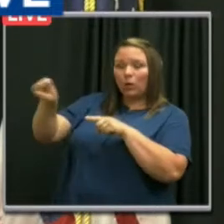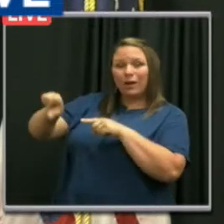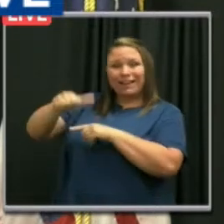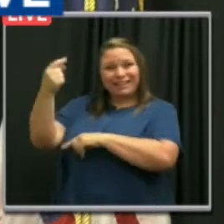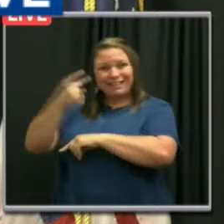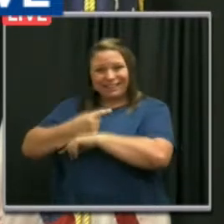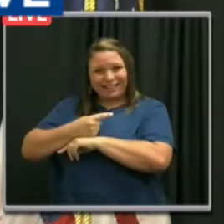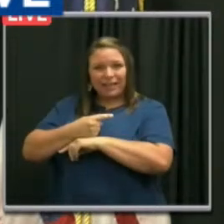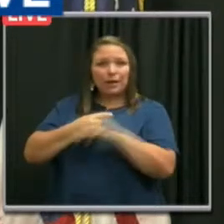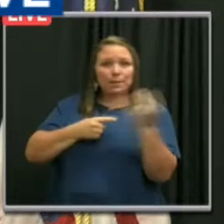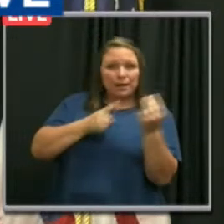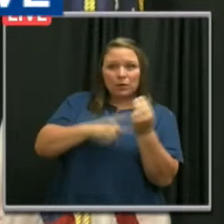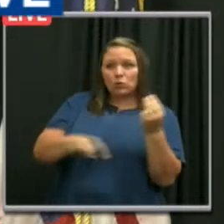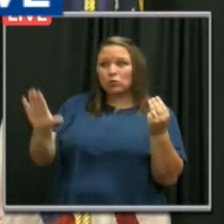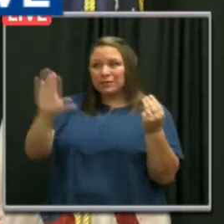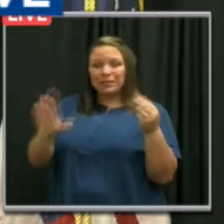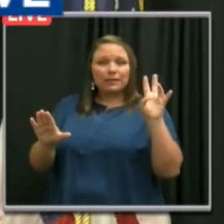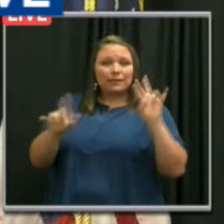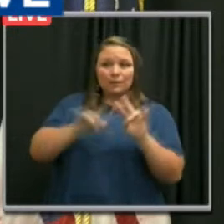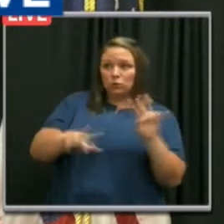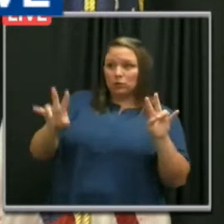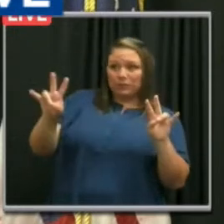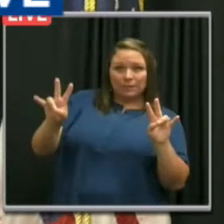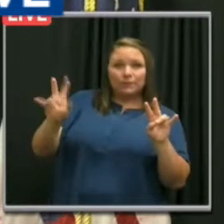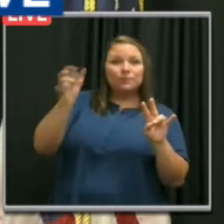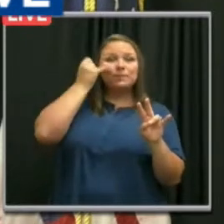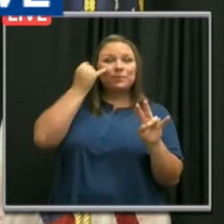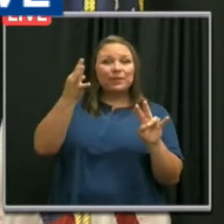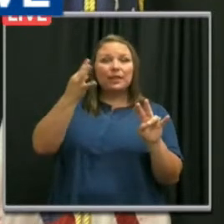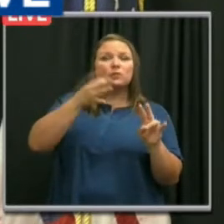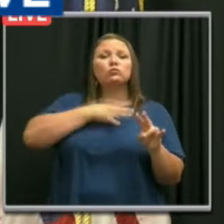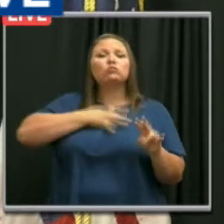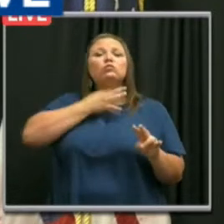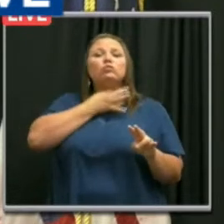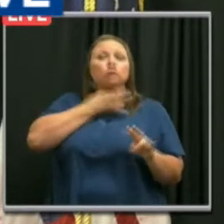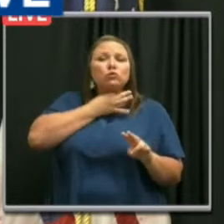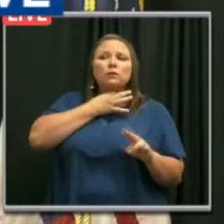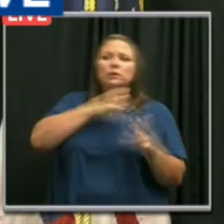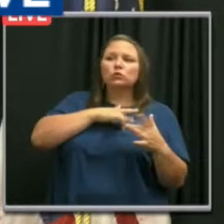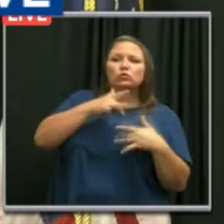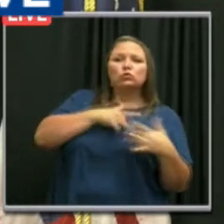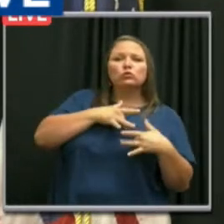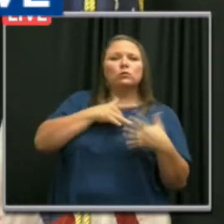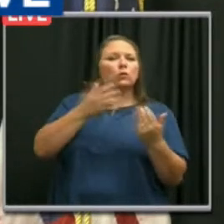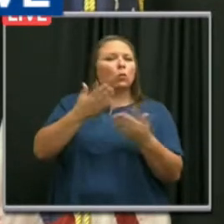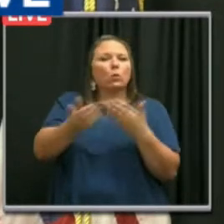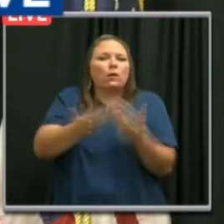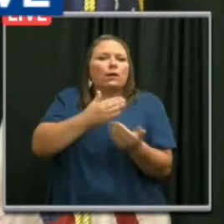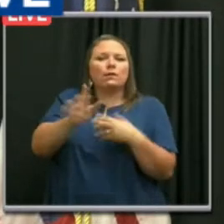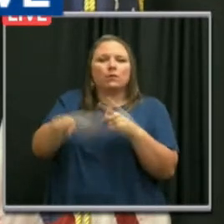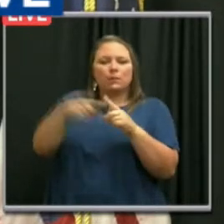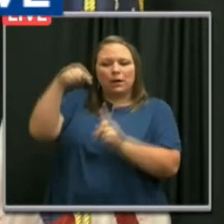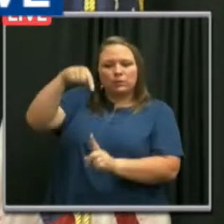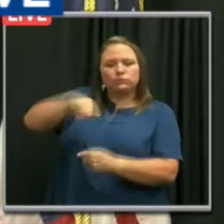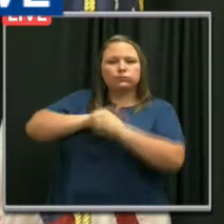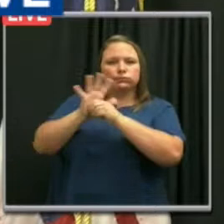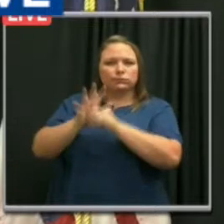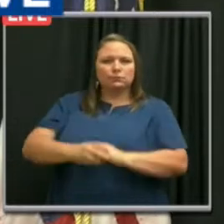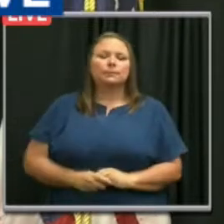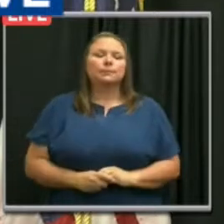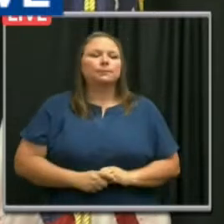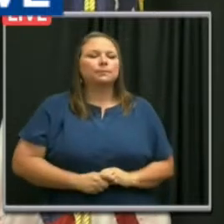615-862-7777, 7 days a week from 7 a.m. to 7 p.m. if you have any questions or concerns about this virus.